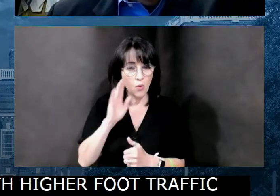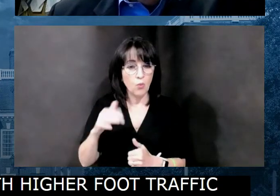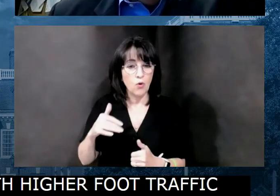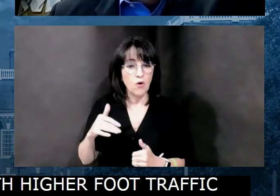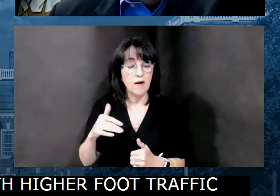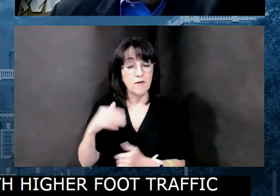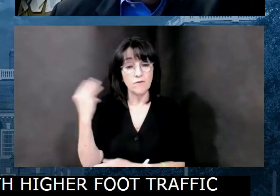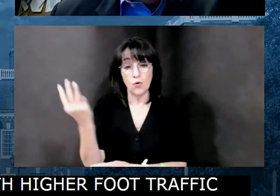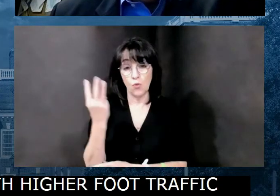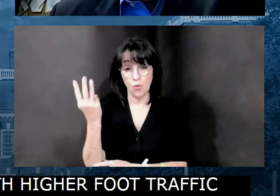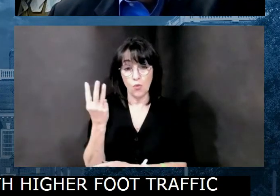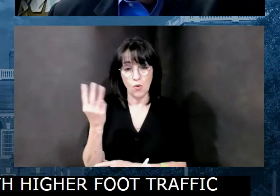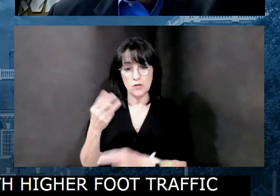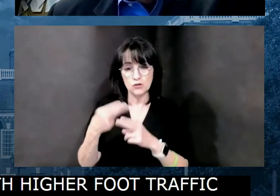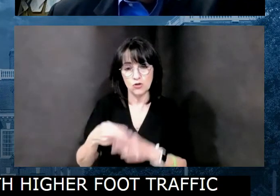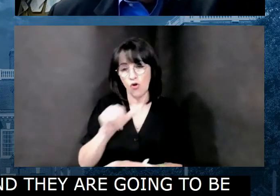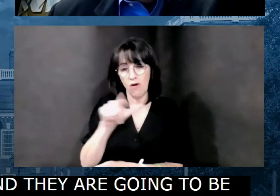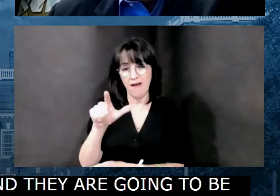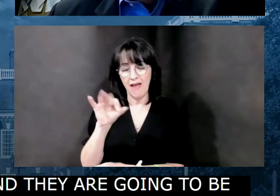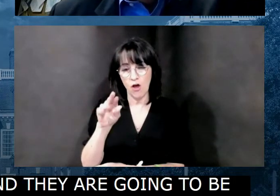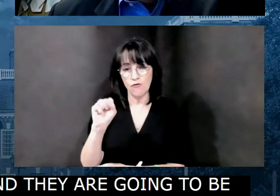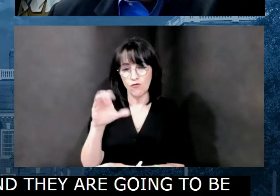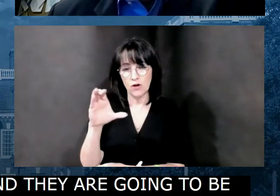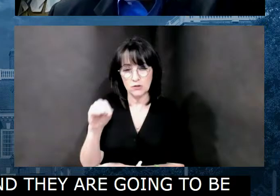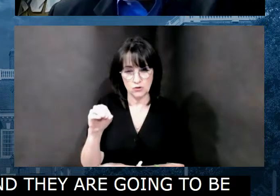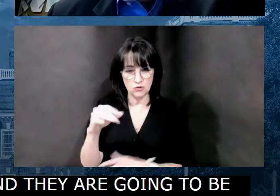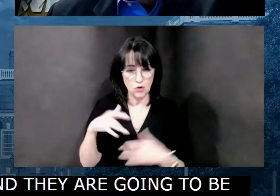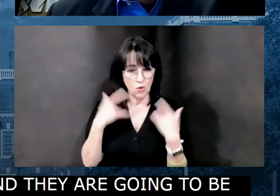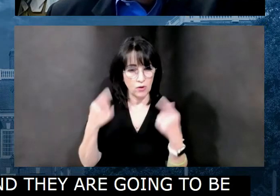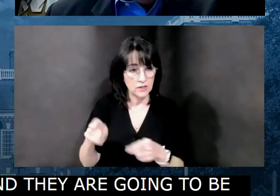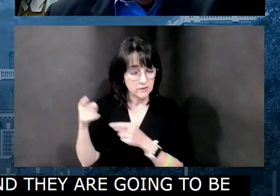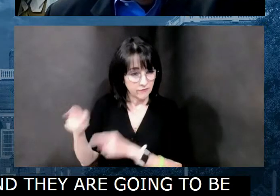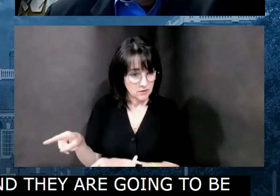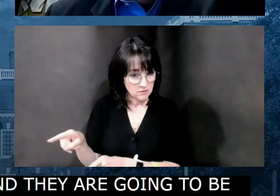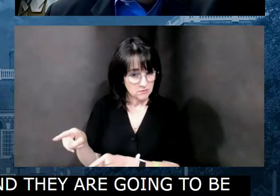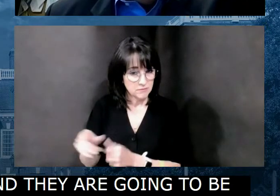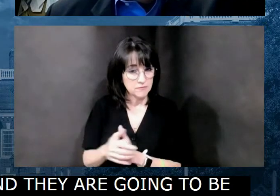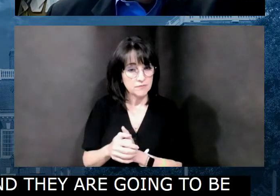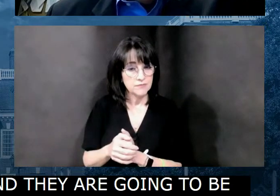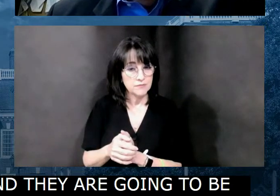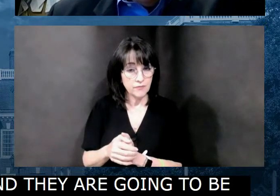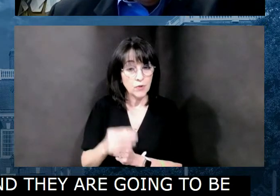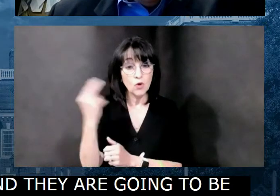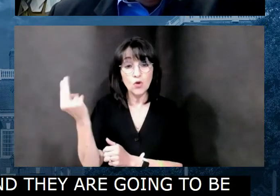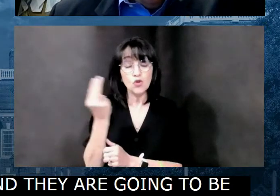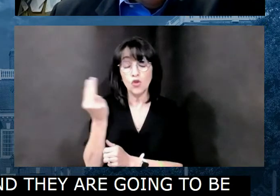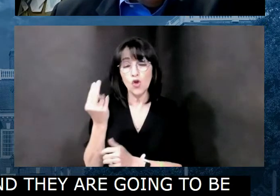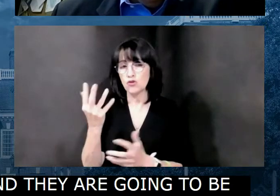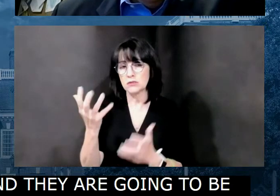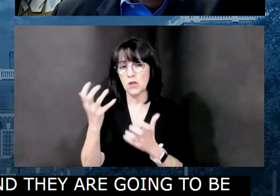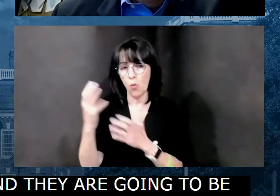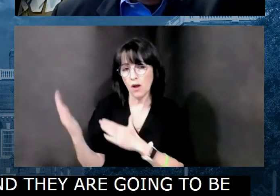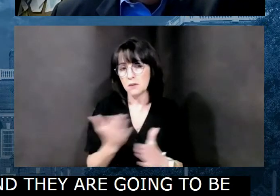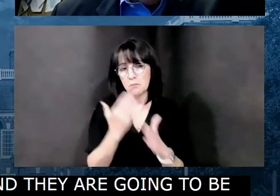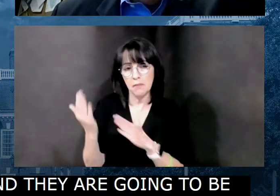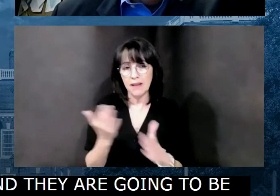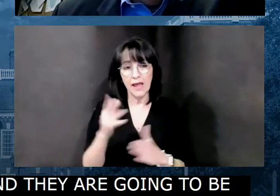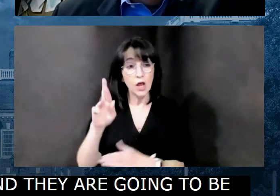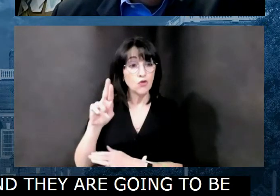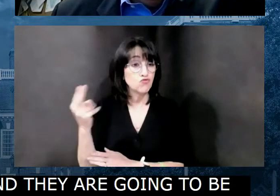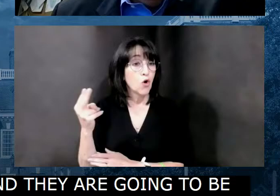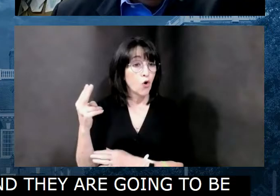Wednesday. Thursday, we're looking to be somewhere down in the Rehoboth area, so still finalizing that. Friday